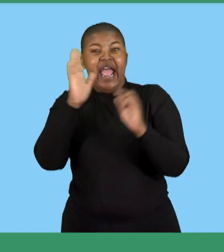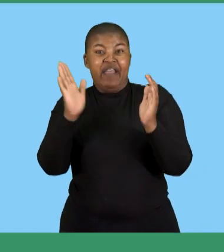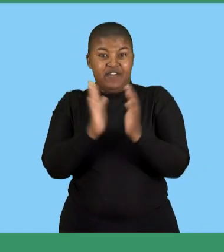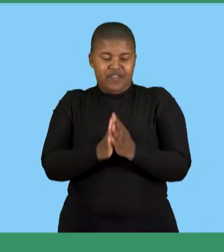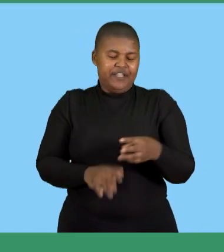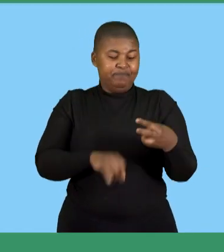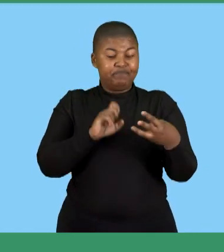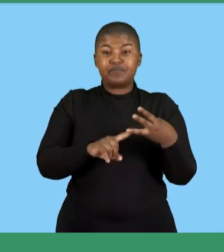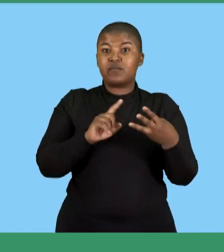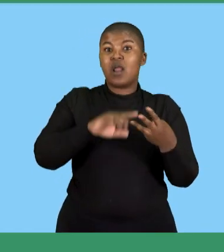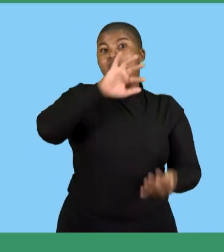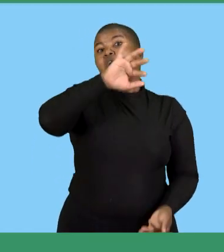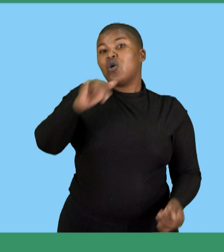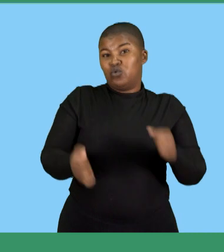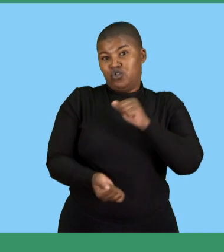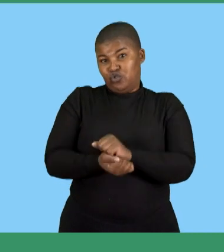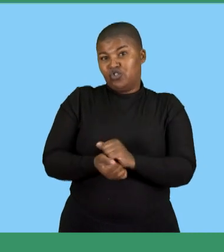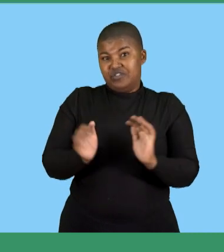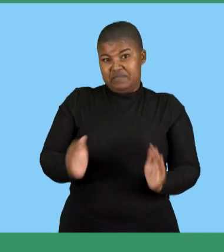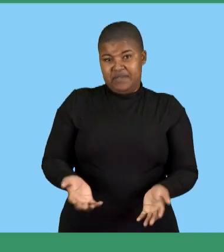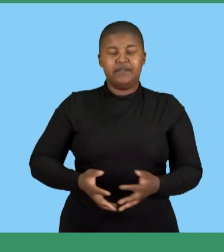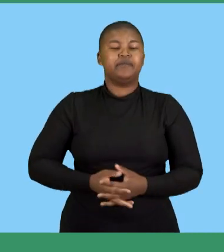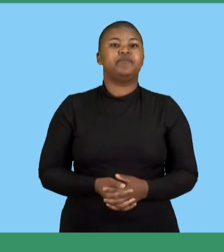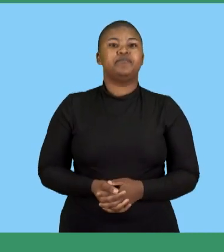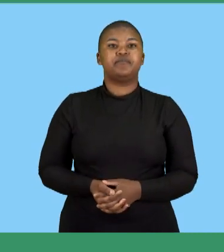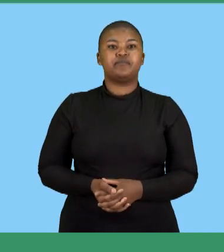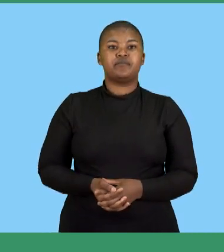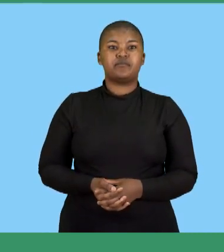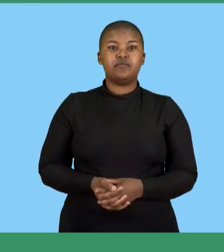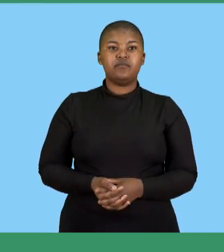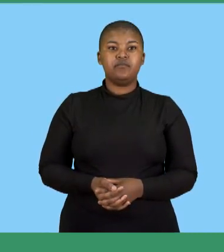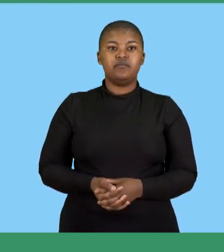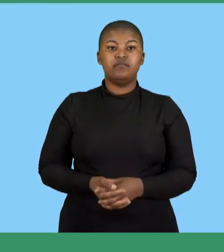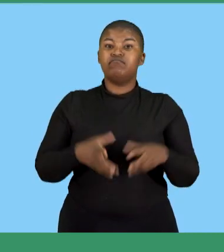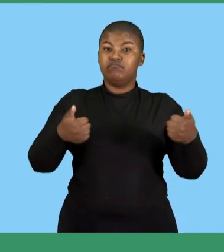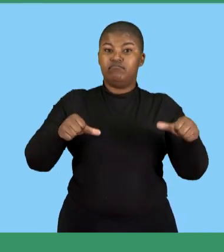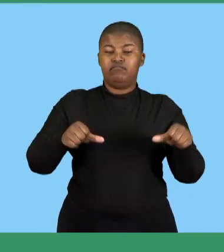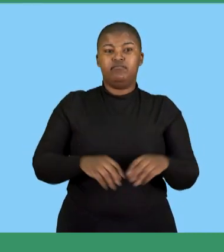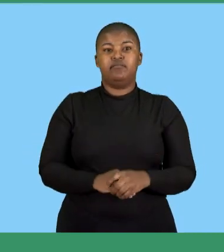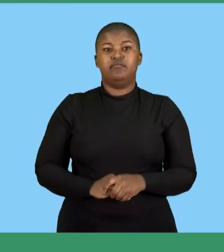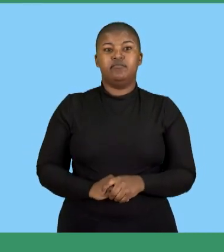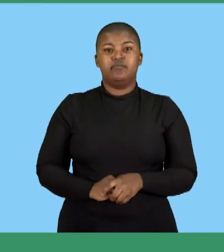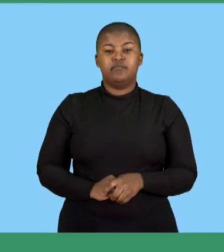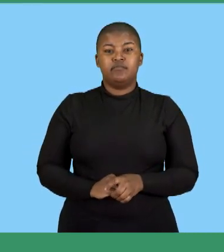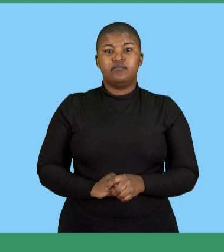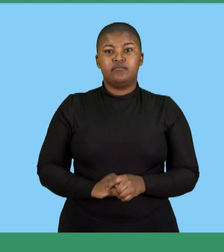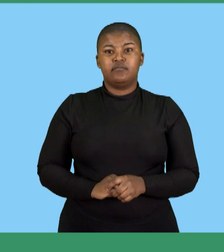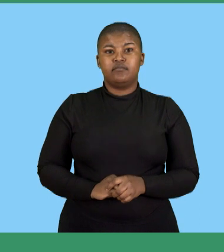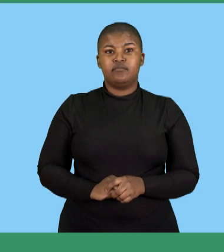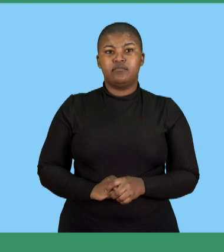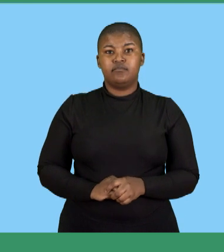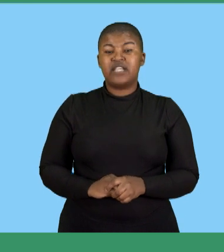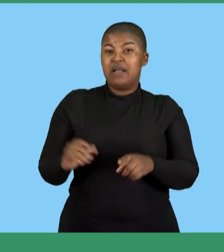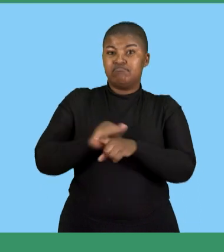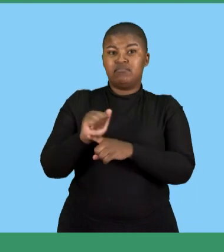in the body of the presentation, and the conclusion as well. And as we move again, another factor to be considered